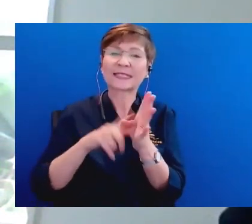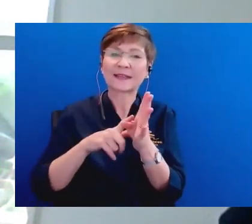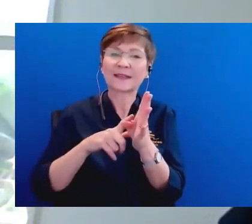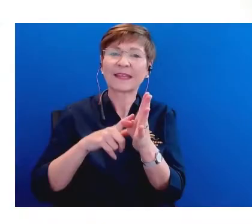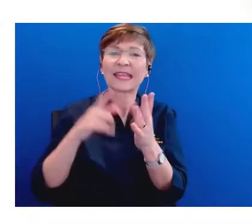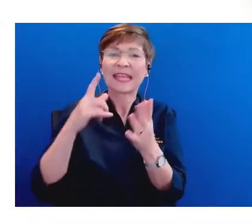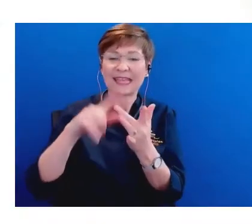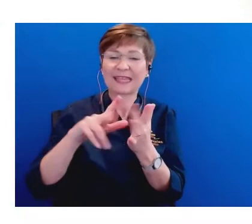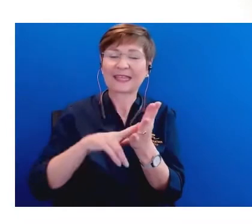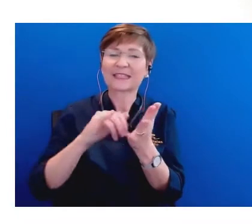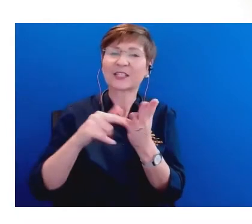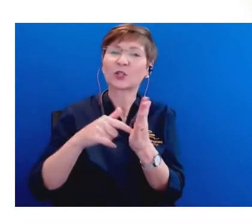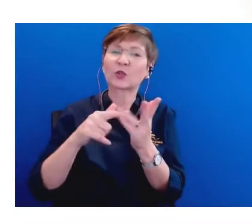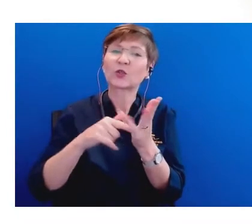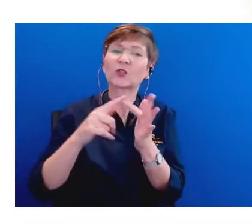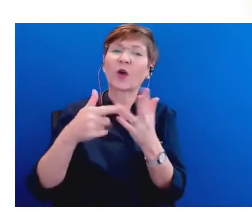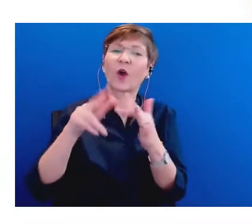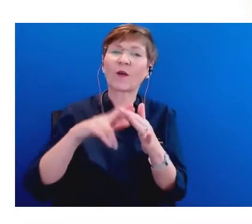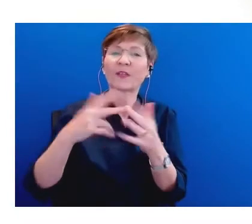Melbourne.